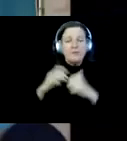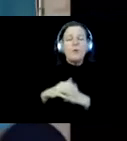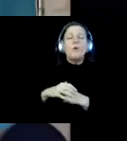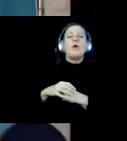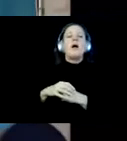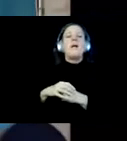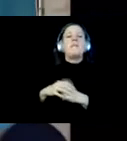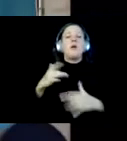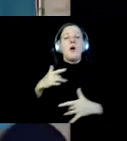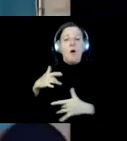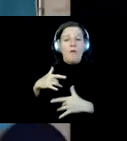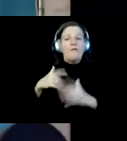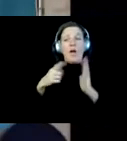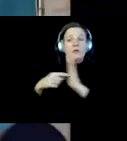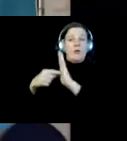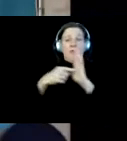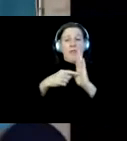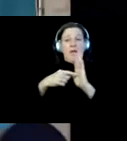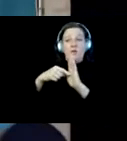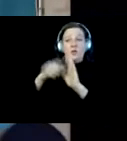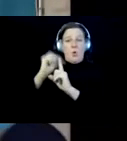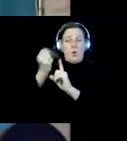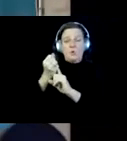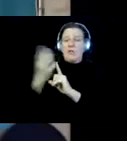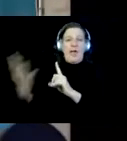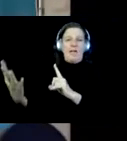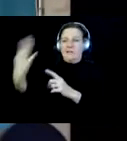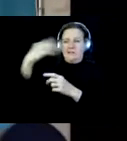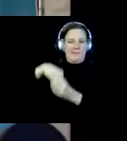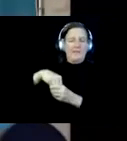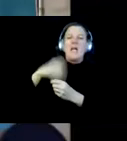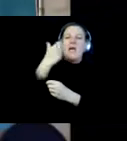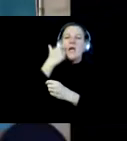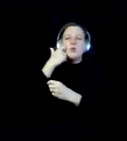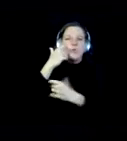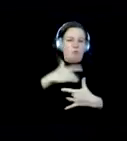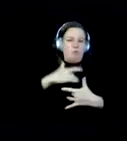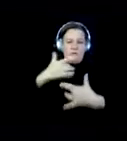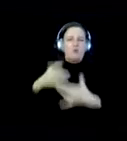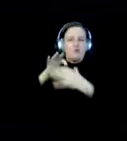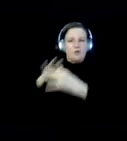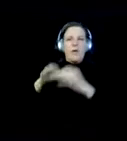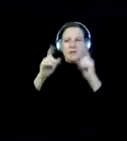has just become absorbed into recent trends of fashion photography.